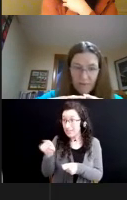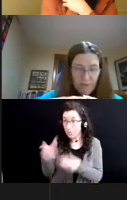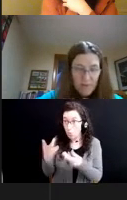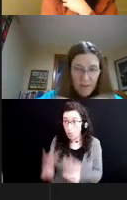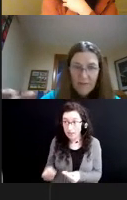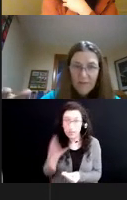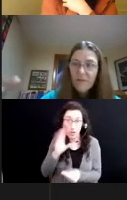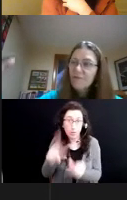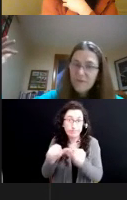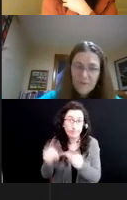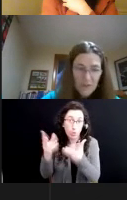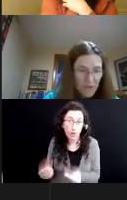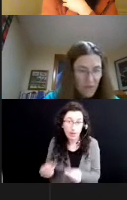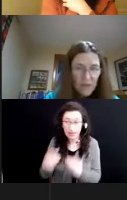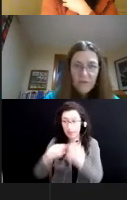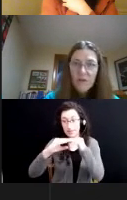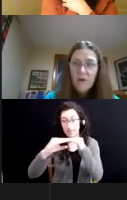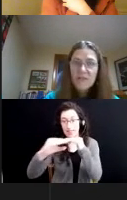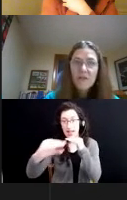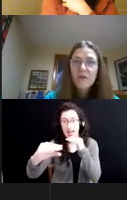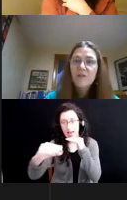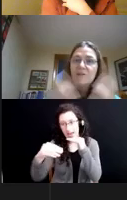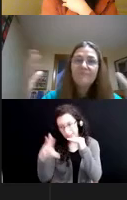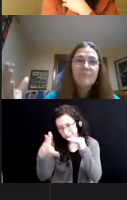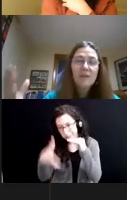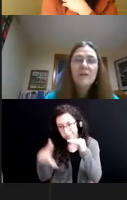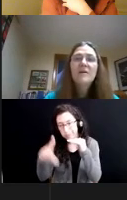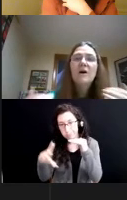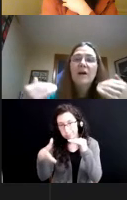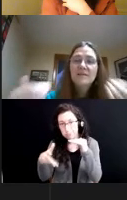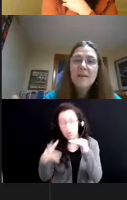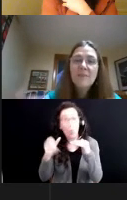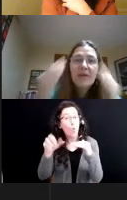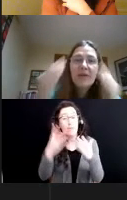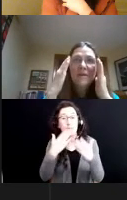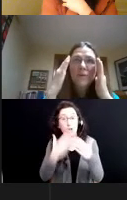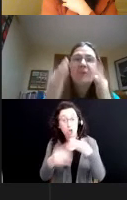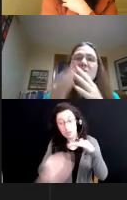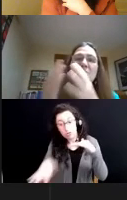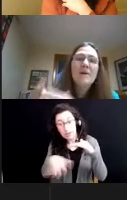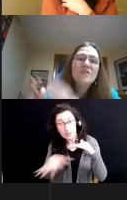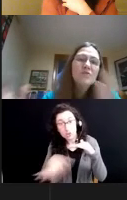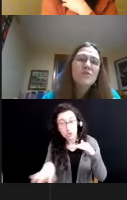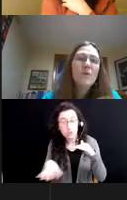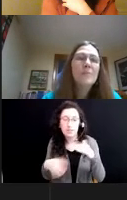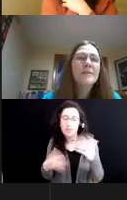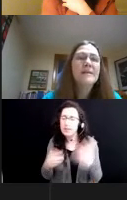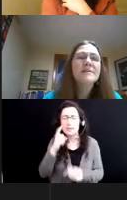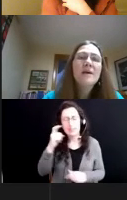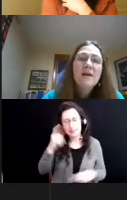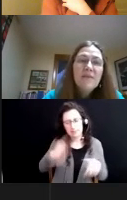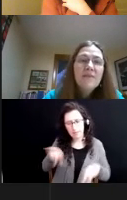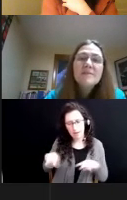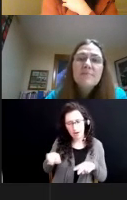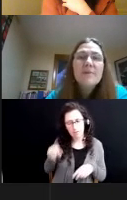it's level, if it just, has a lot of drainage, accept that and think, what's the best use for a wet